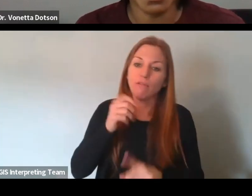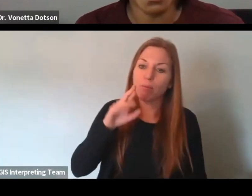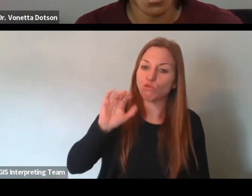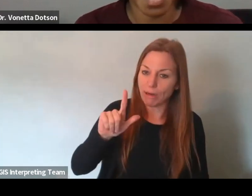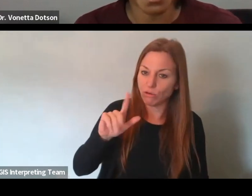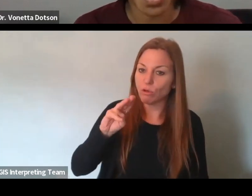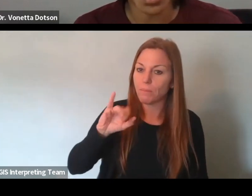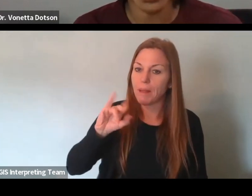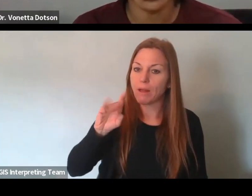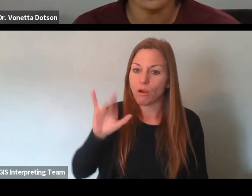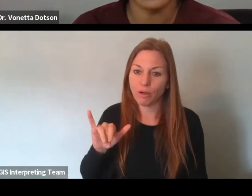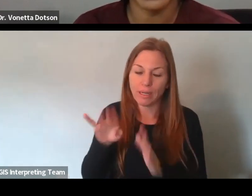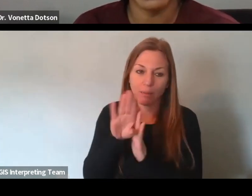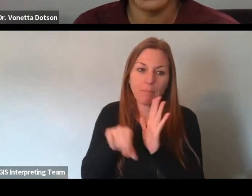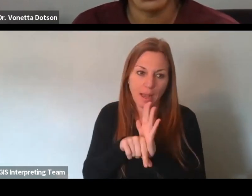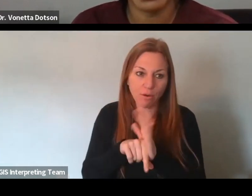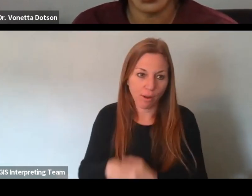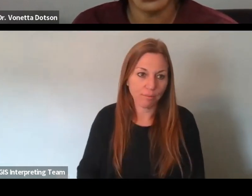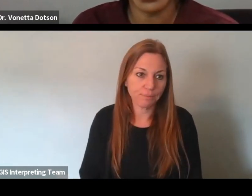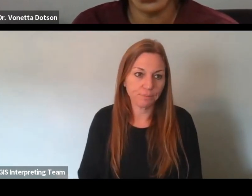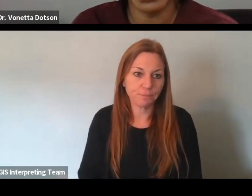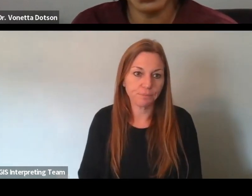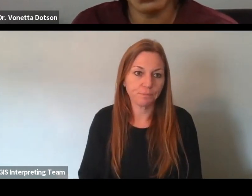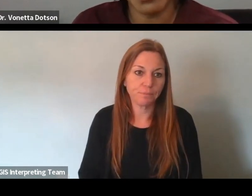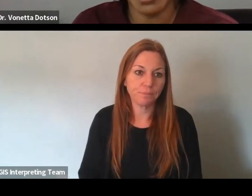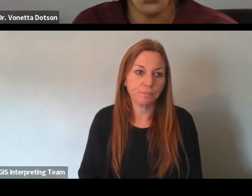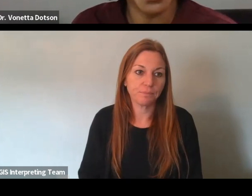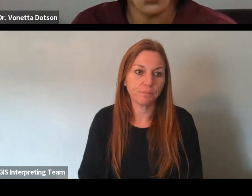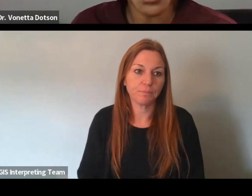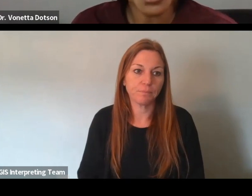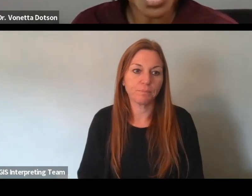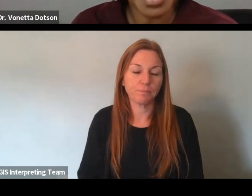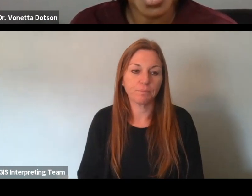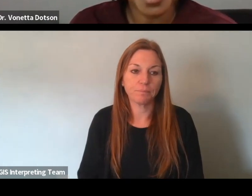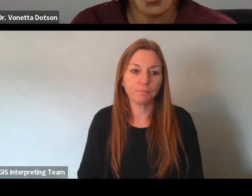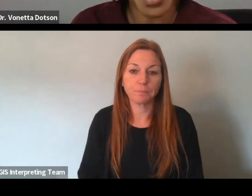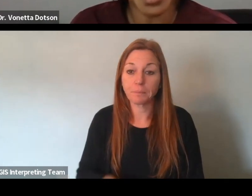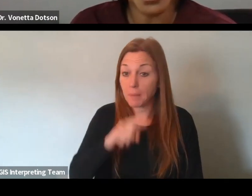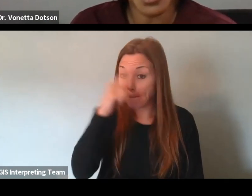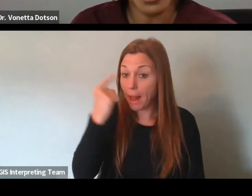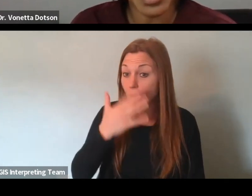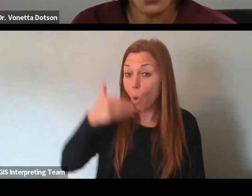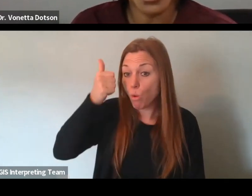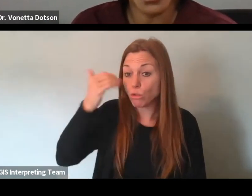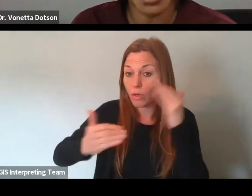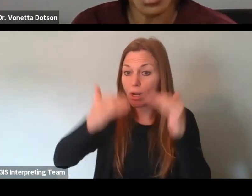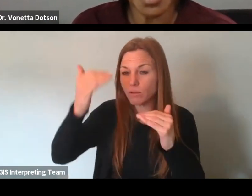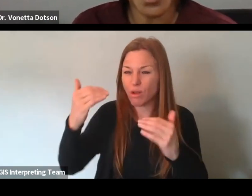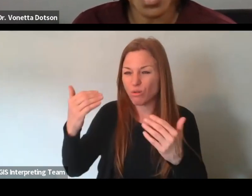We know that, again, Black older adults have gone through a period of